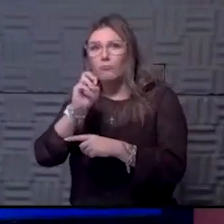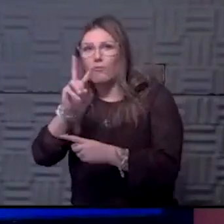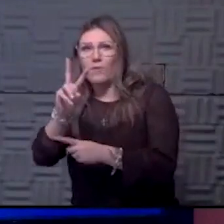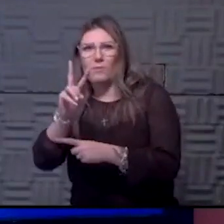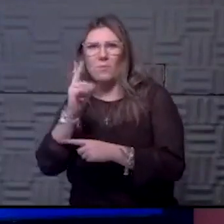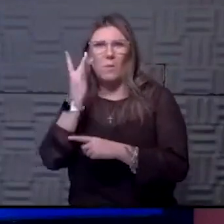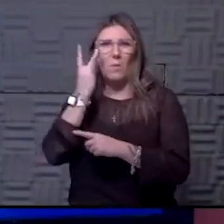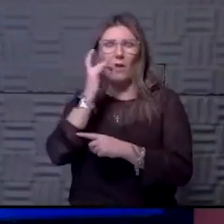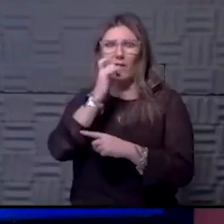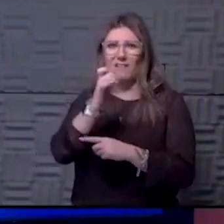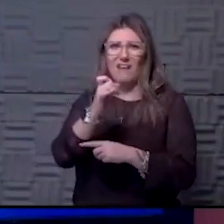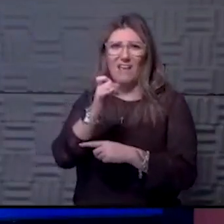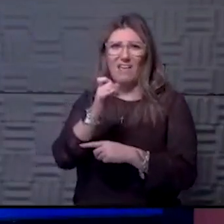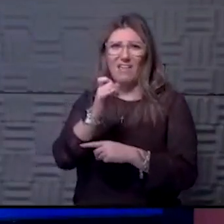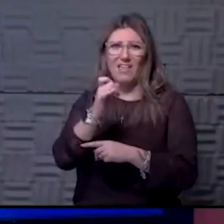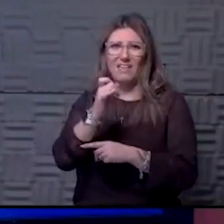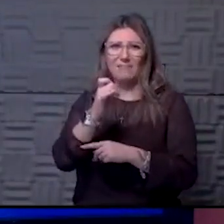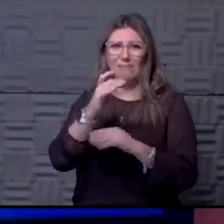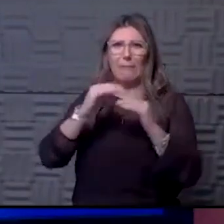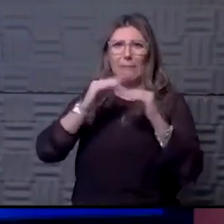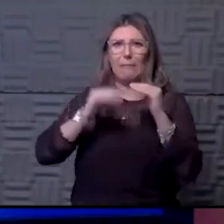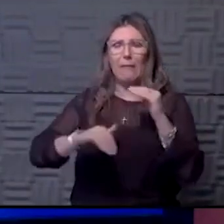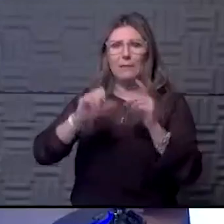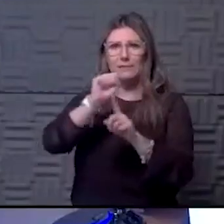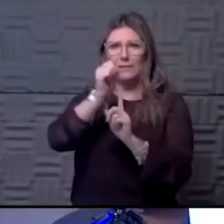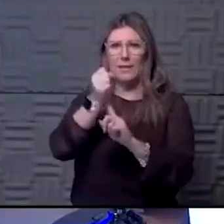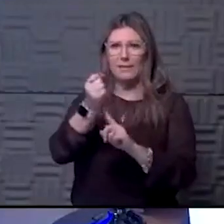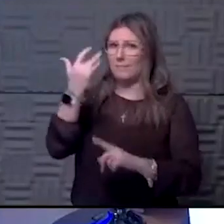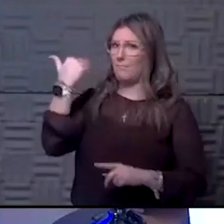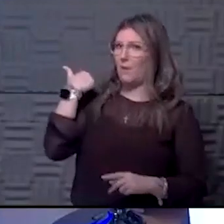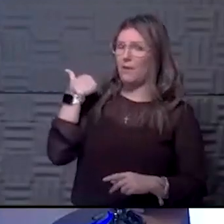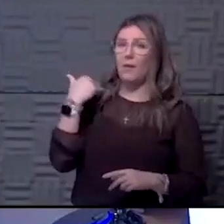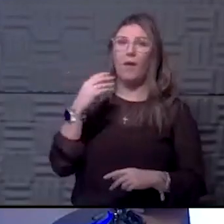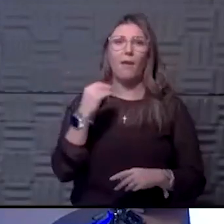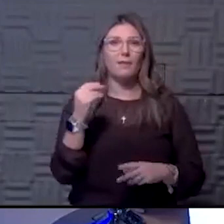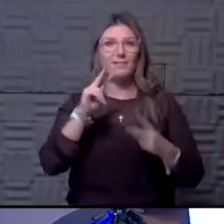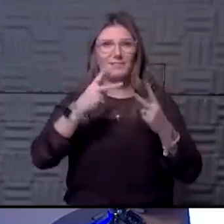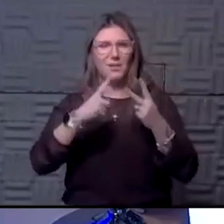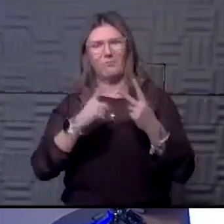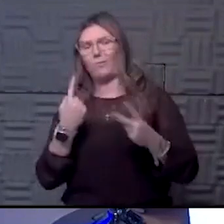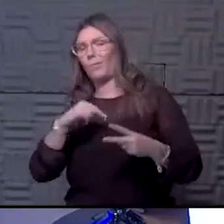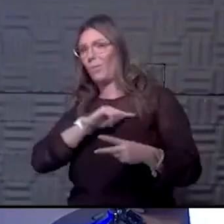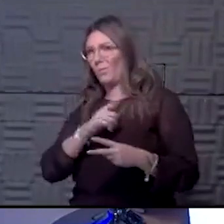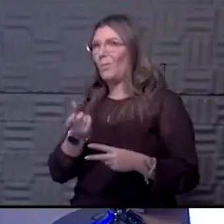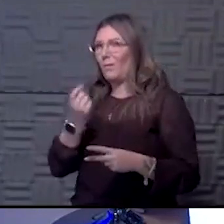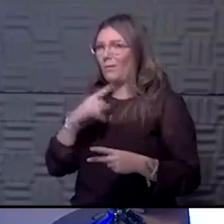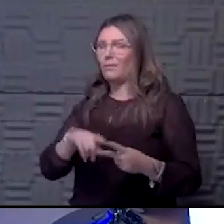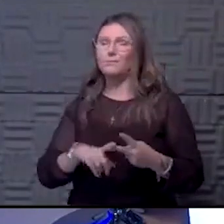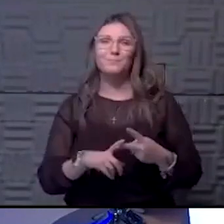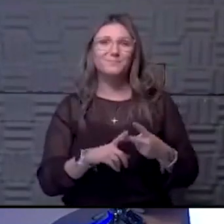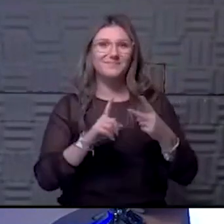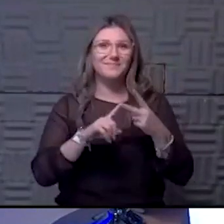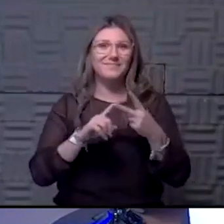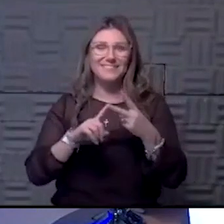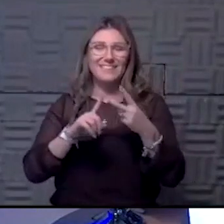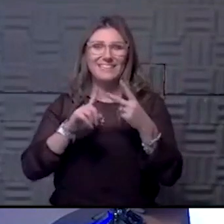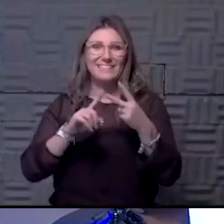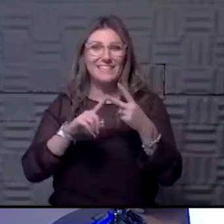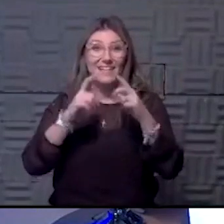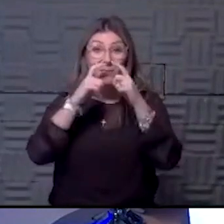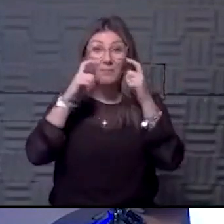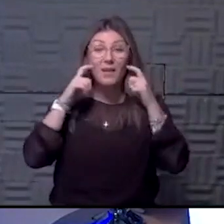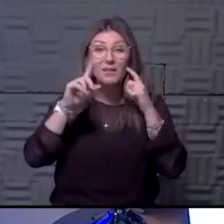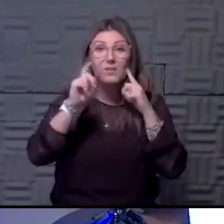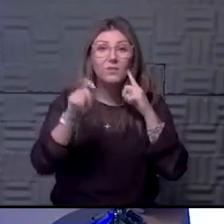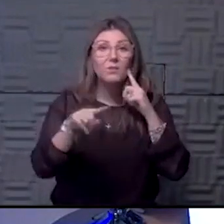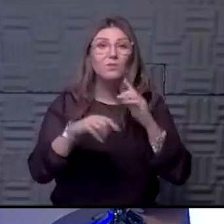why weren't there lower cases then? Okay. Okay, and the second We got that. mask question, yeah, I thought you would. Second mask question,